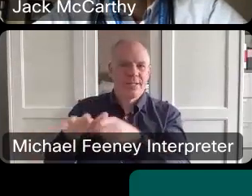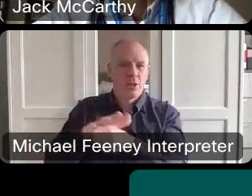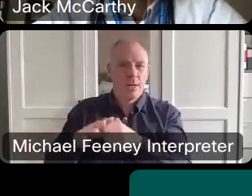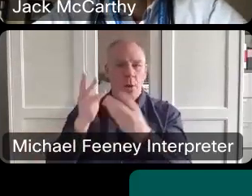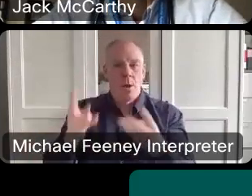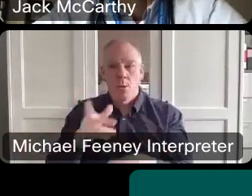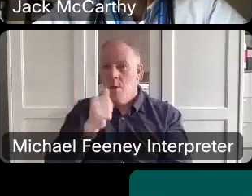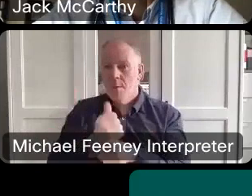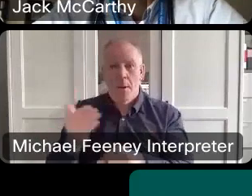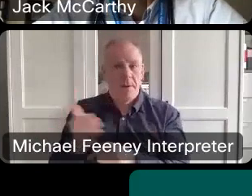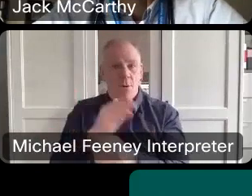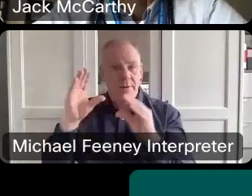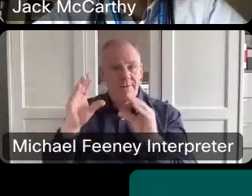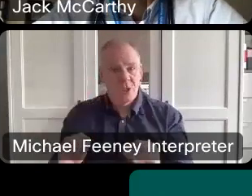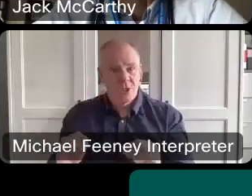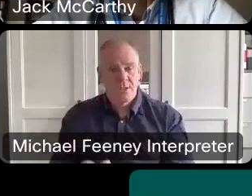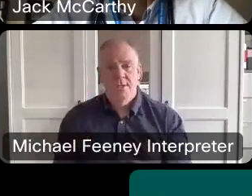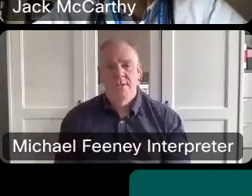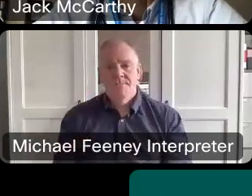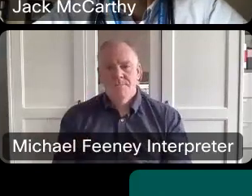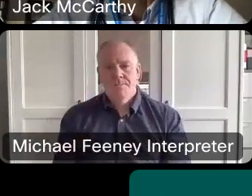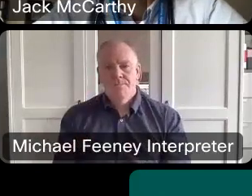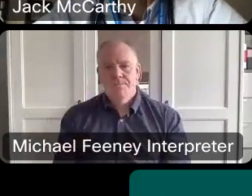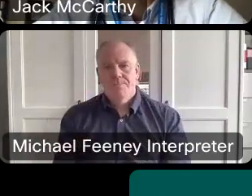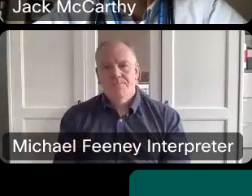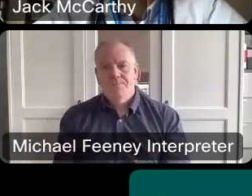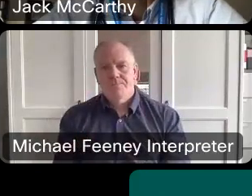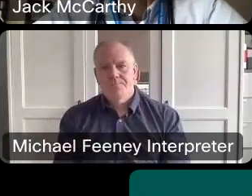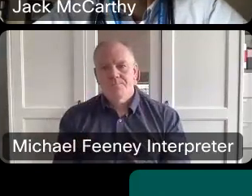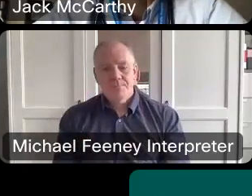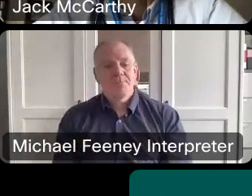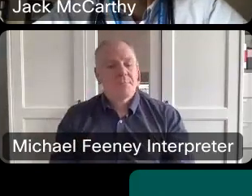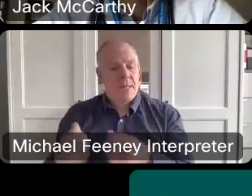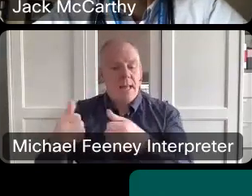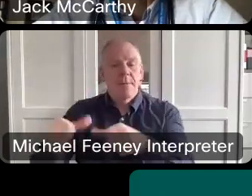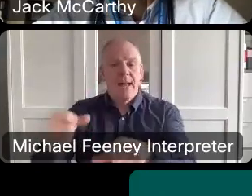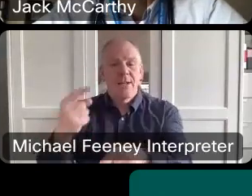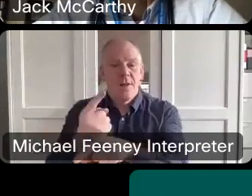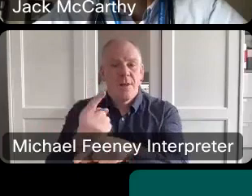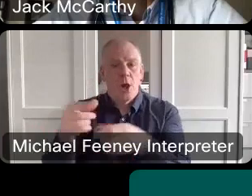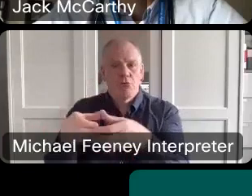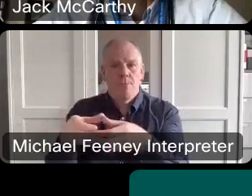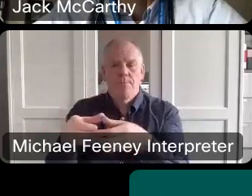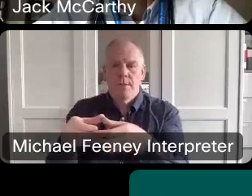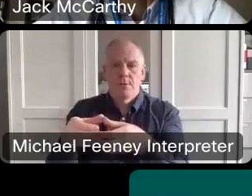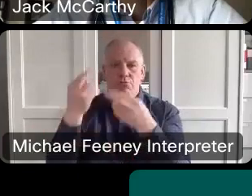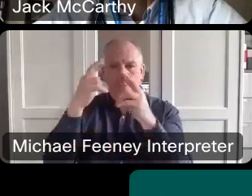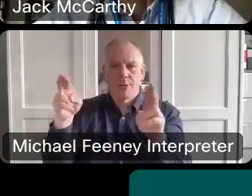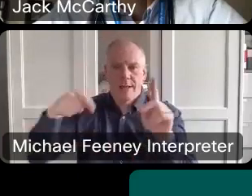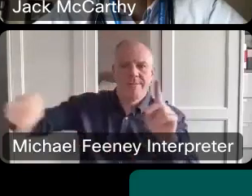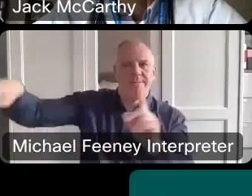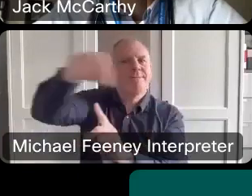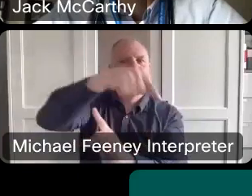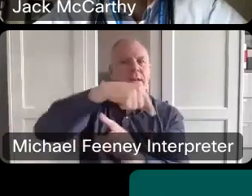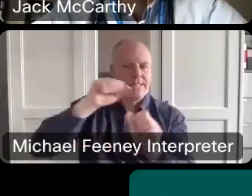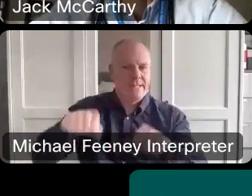we finish up? Well, we have the implementation group, which is very strongly represented,